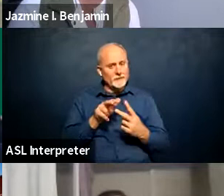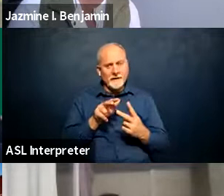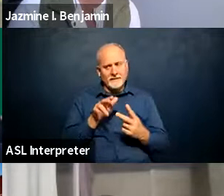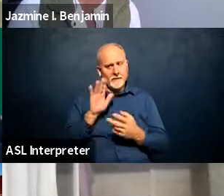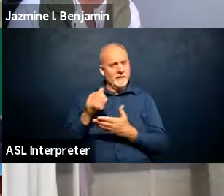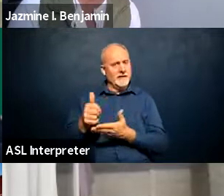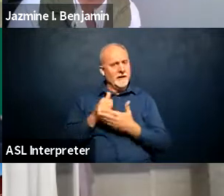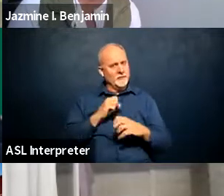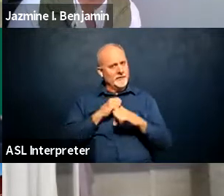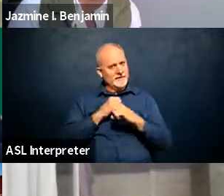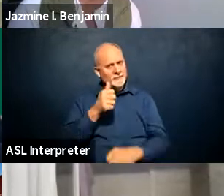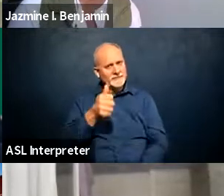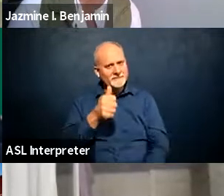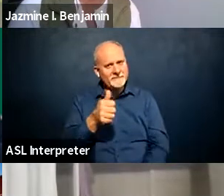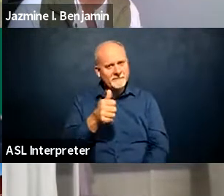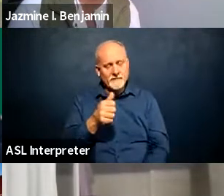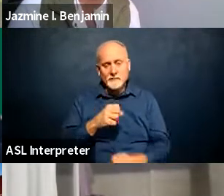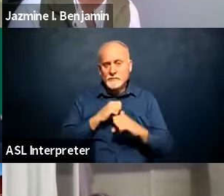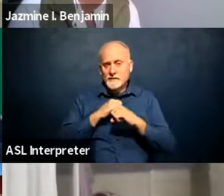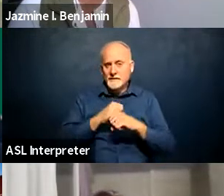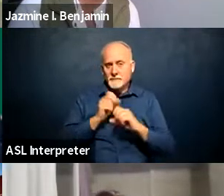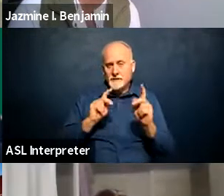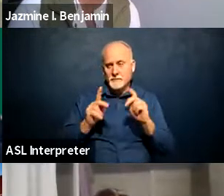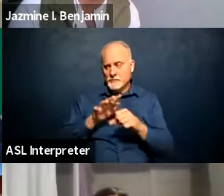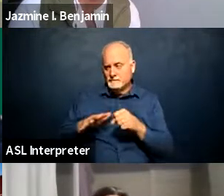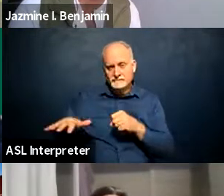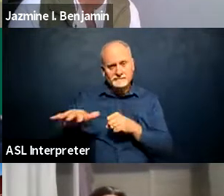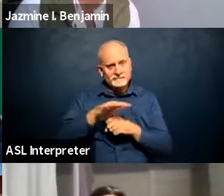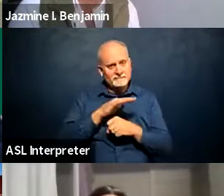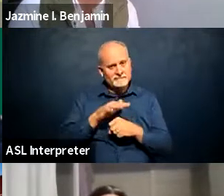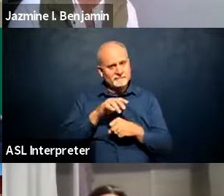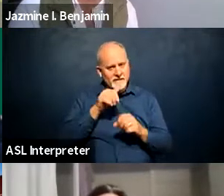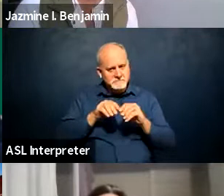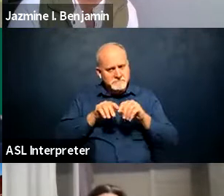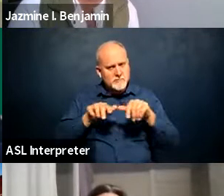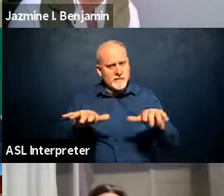way toward protecting yourself and those around you from spreading or contracting the virus.